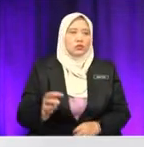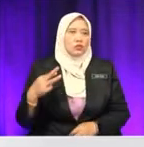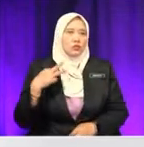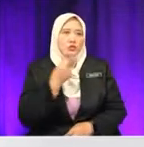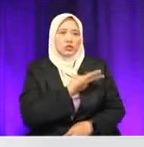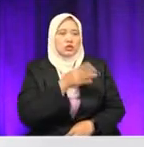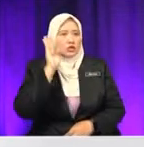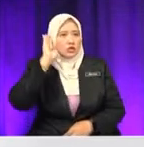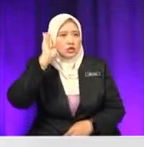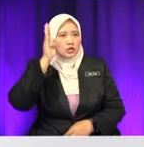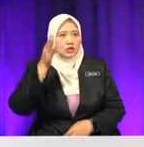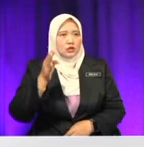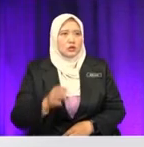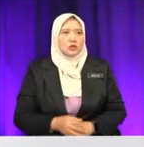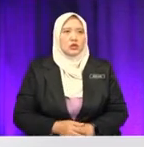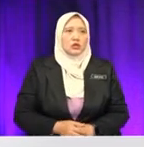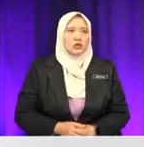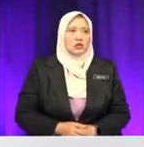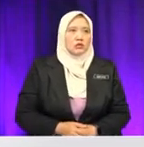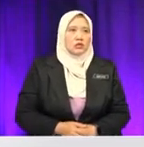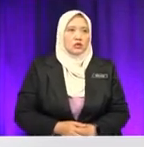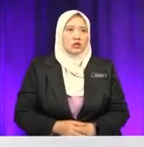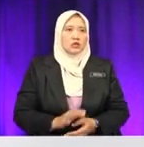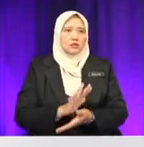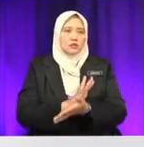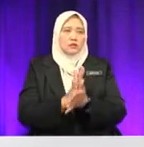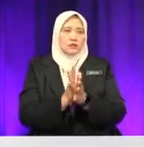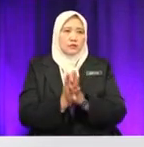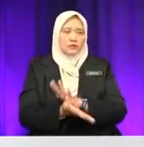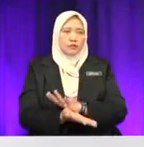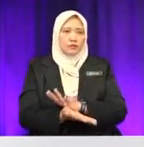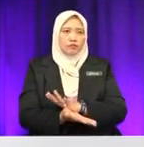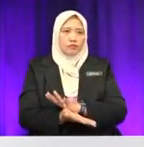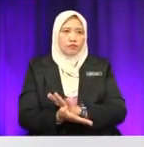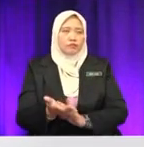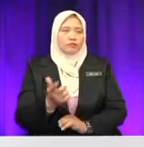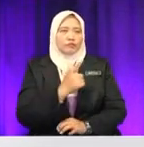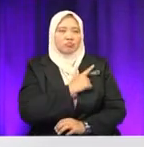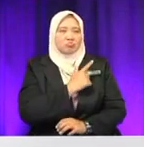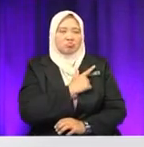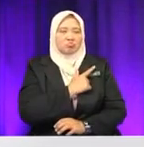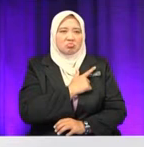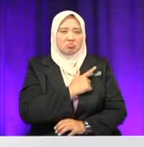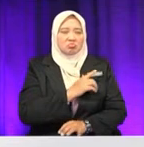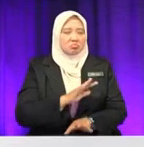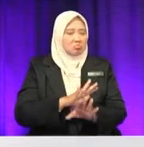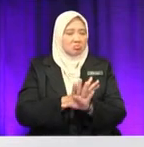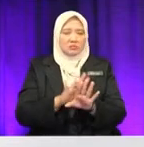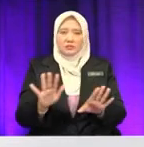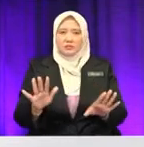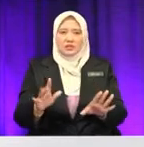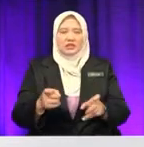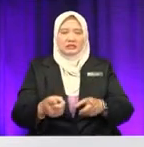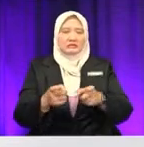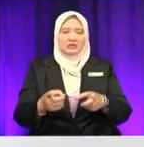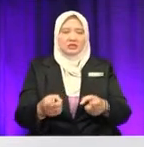we will become a couch potato. Couch potato. Because we do not make a lot of movement. Mm-hmm. Besides that, we do